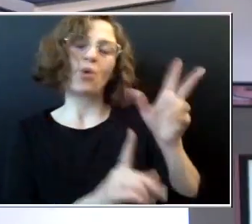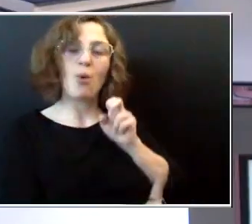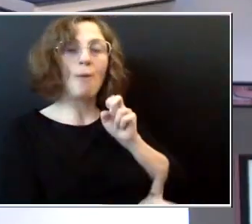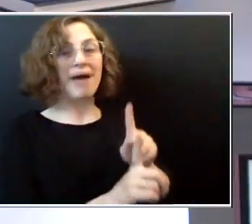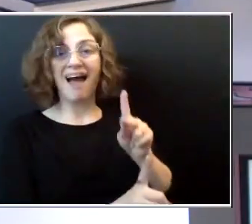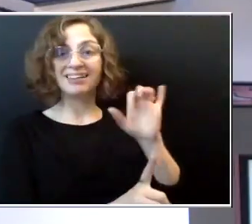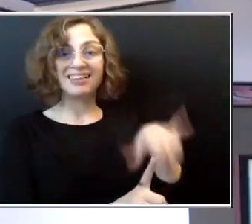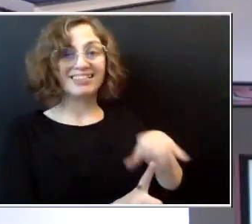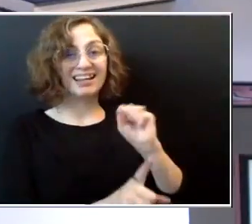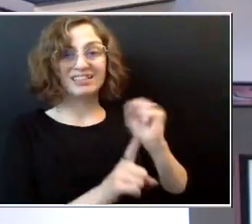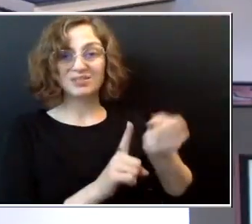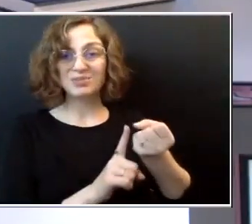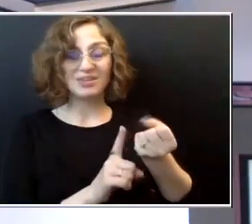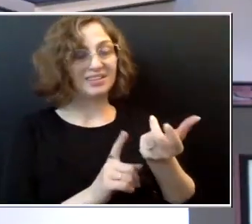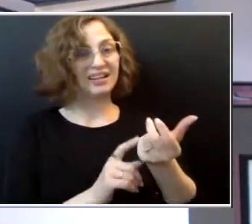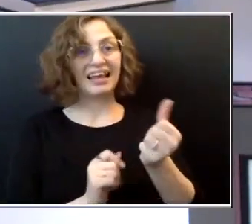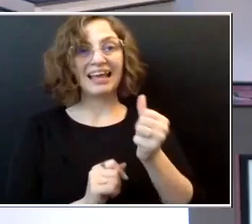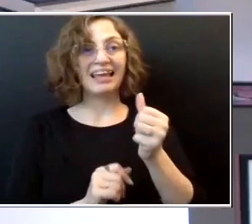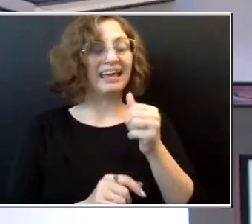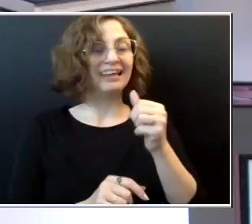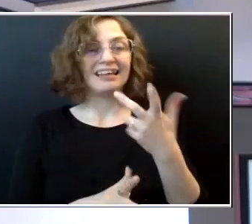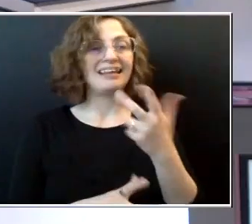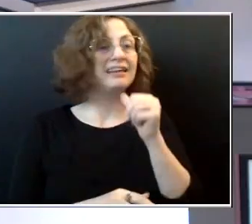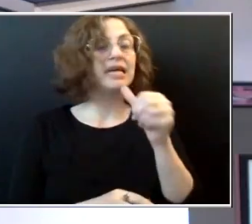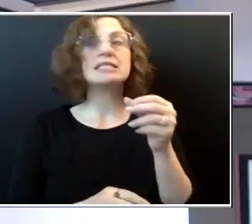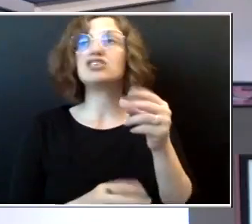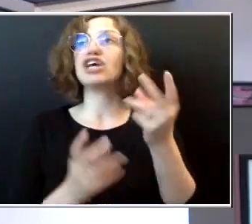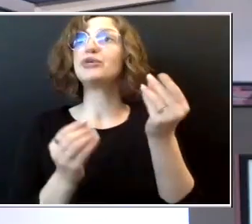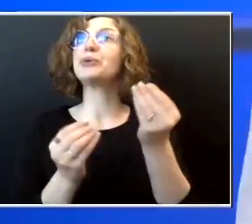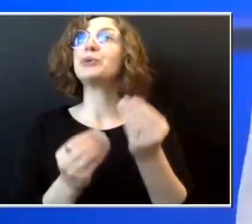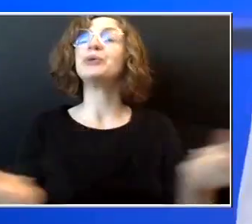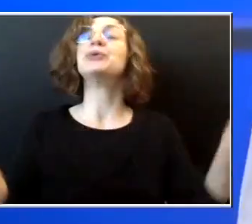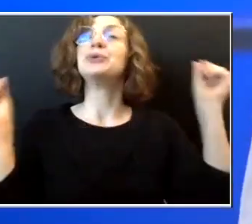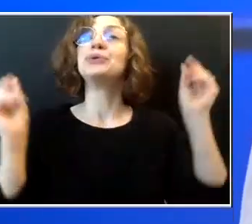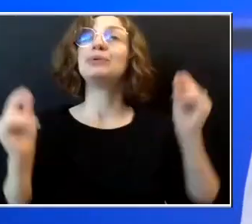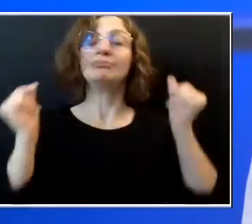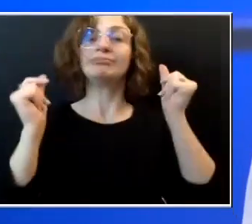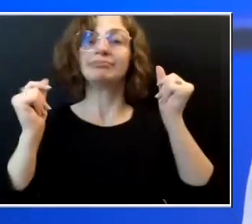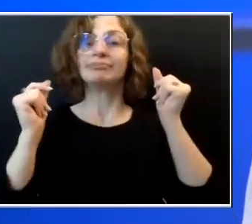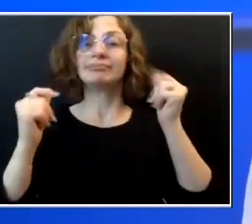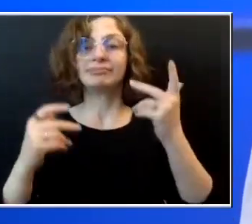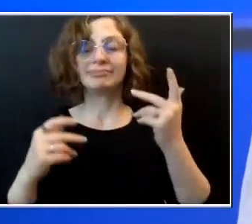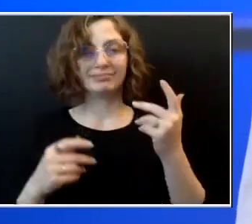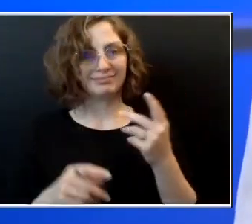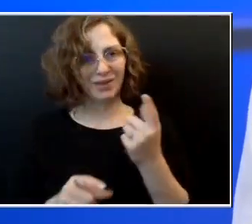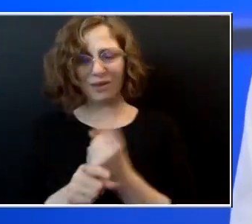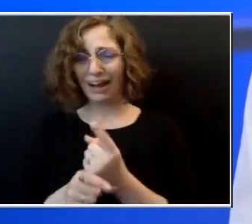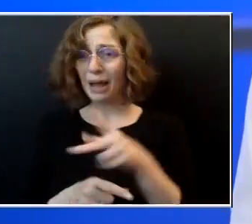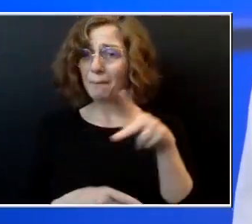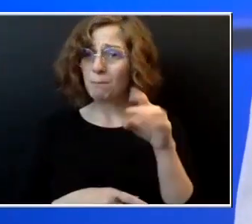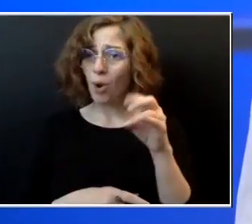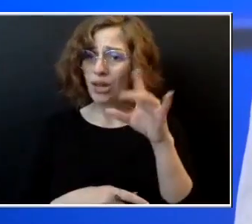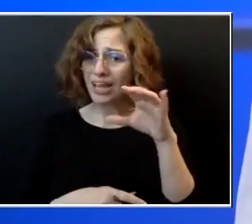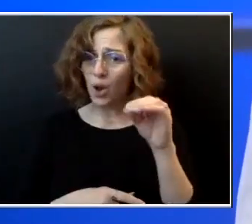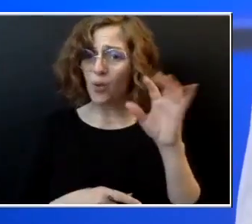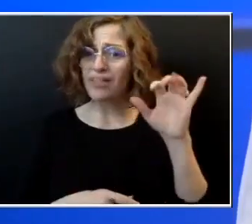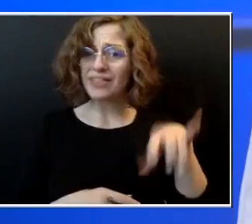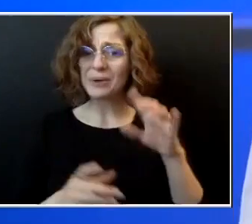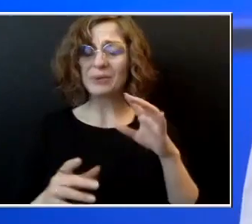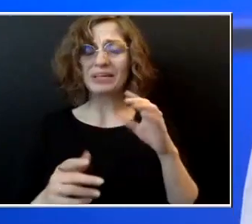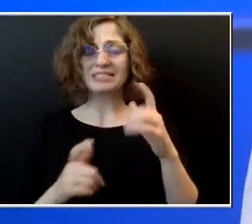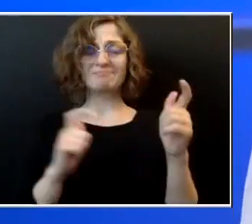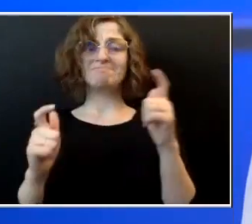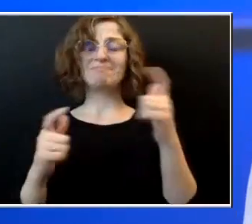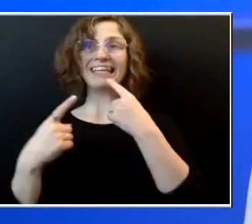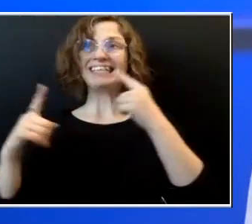And such a bad decision. And the polio story is one of those success stories too. So the residuals we have are so much